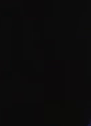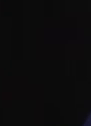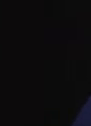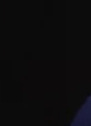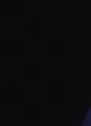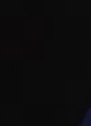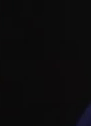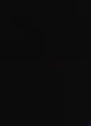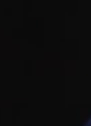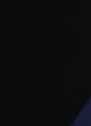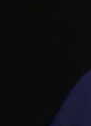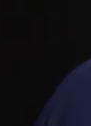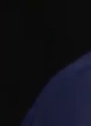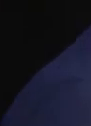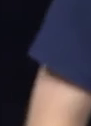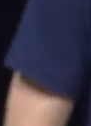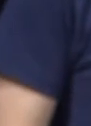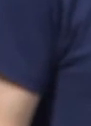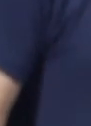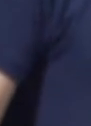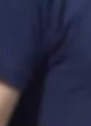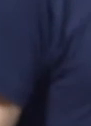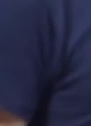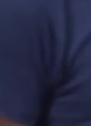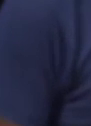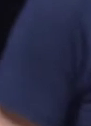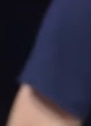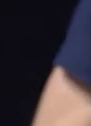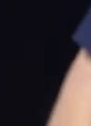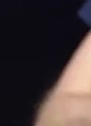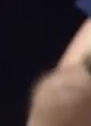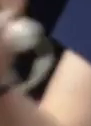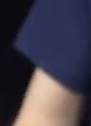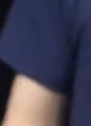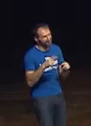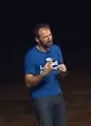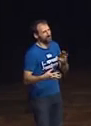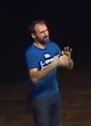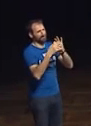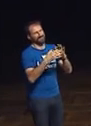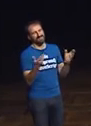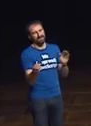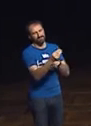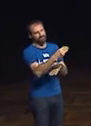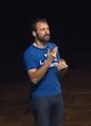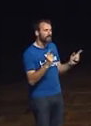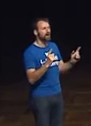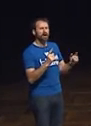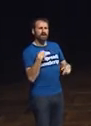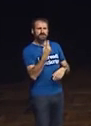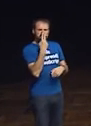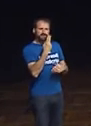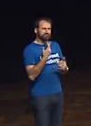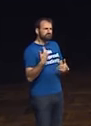API, which is a prerequisite for the whole service worker thing. So fingers crossed there. But thanks to progressive enhancement, we've gone